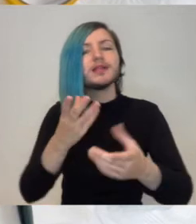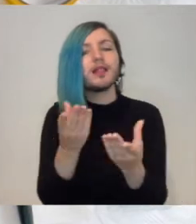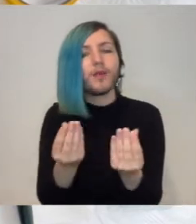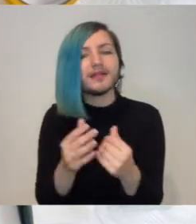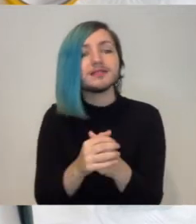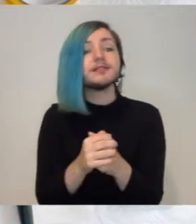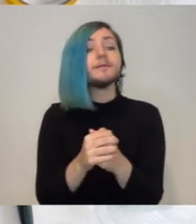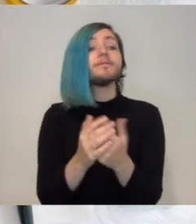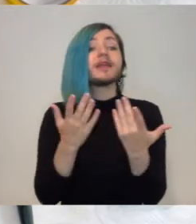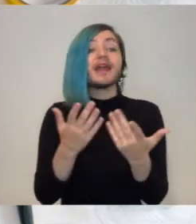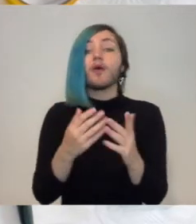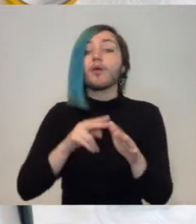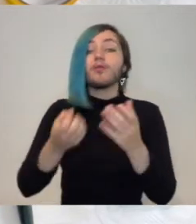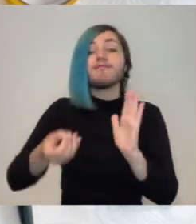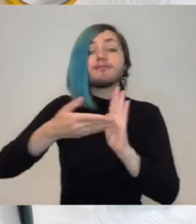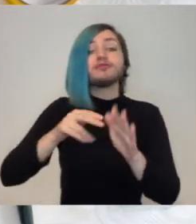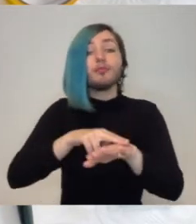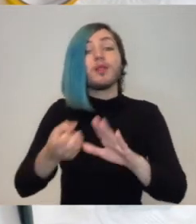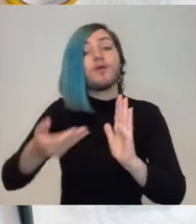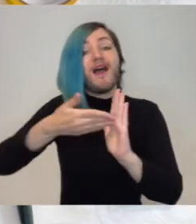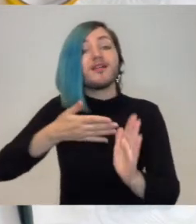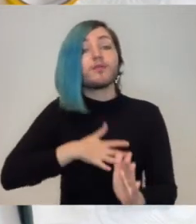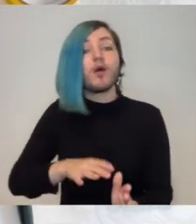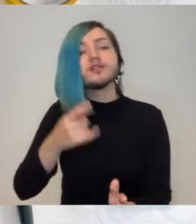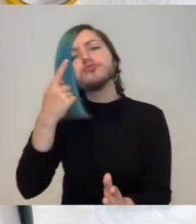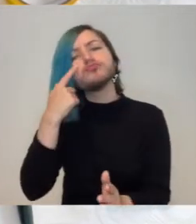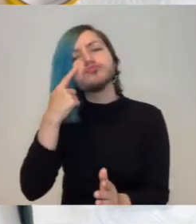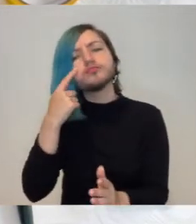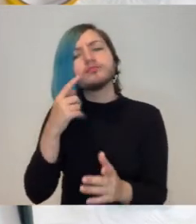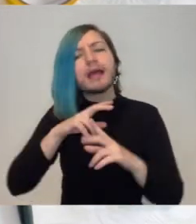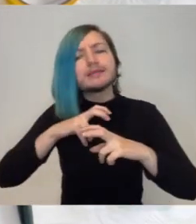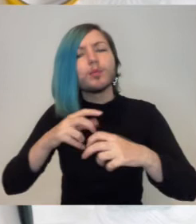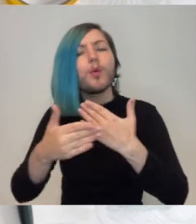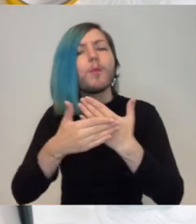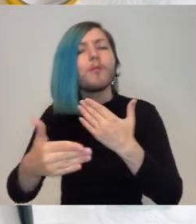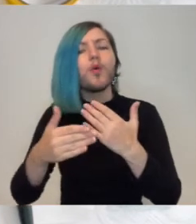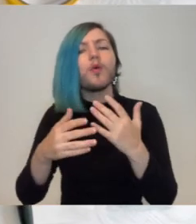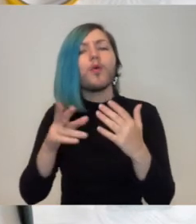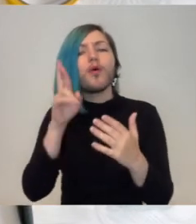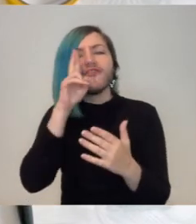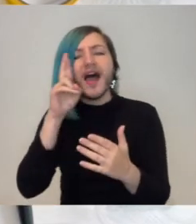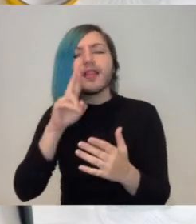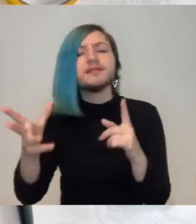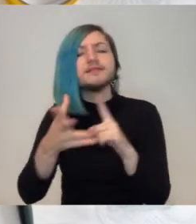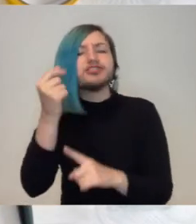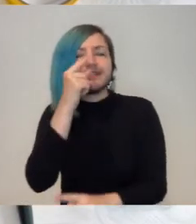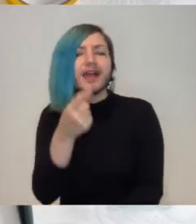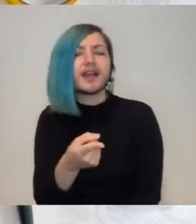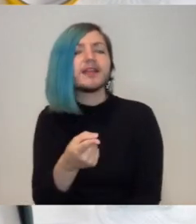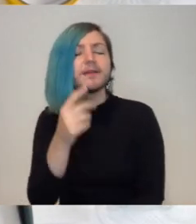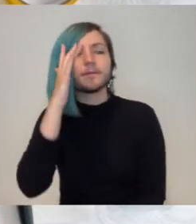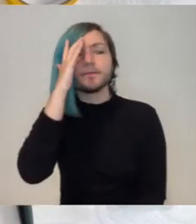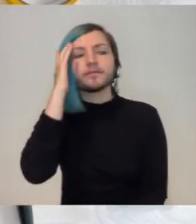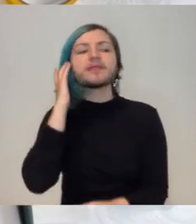now to that red to just start to look at the violets I can achieve. Now I'm going to leave that